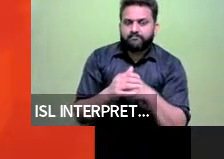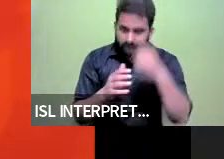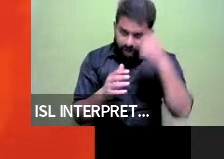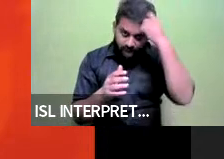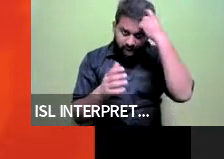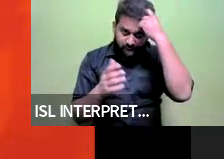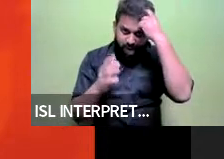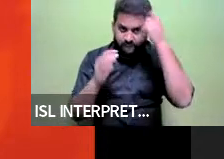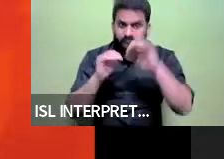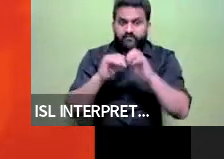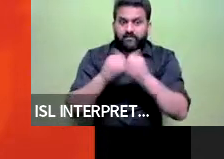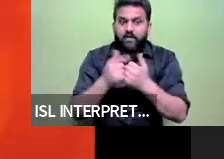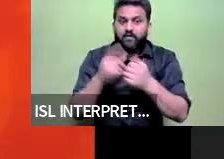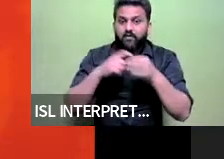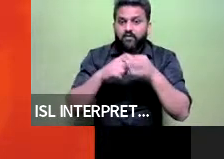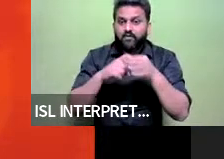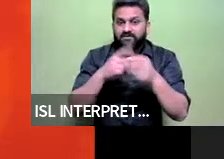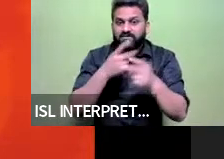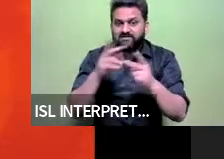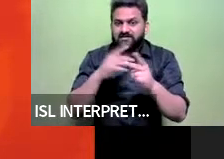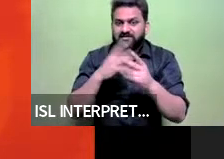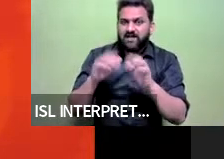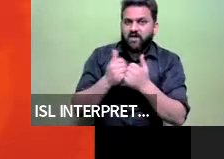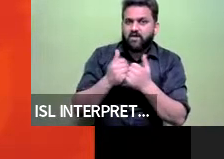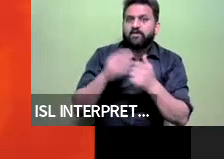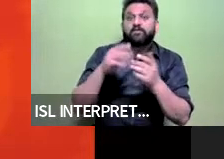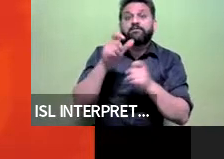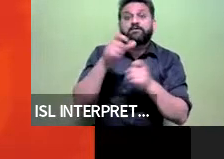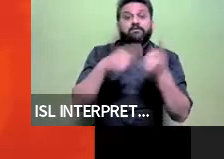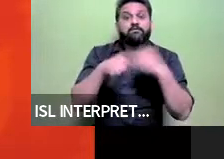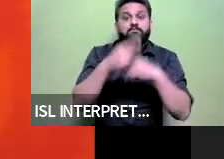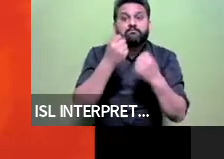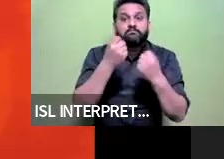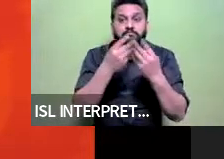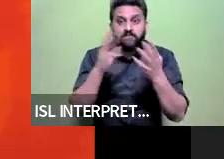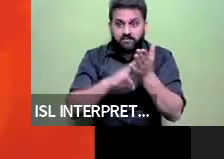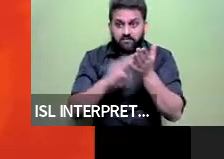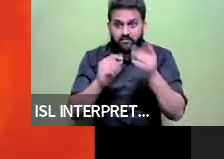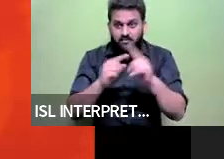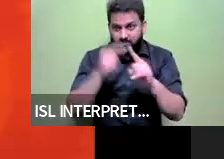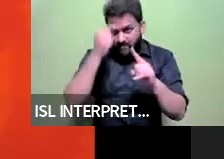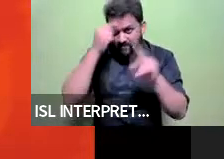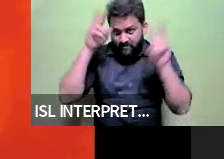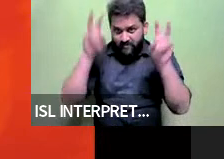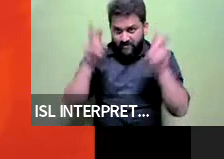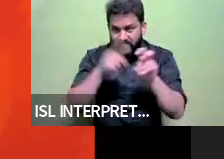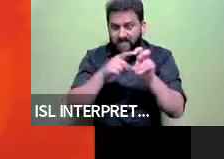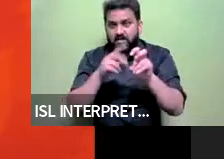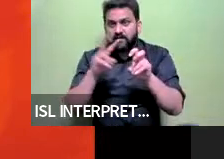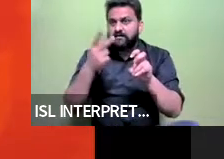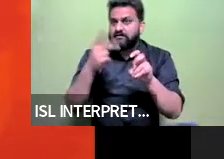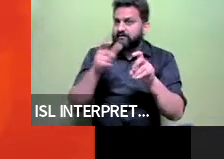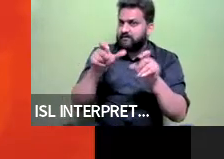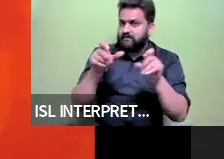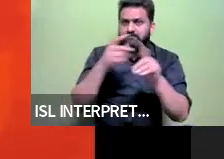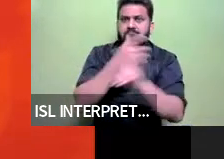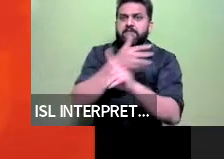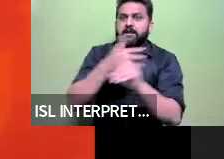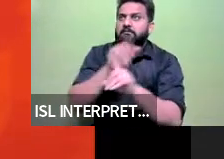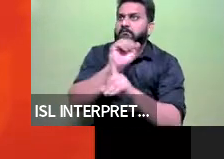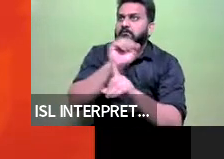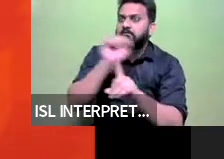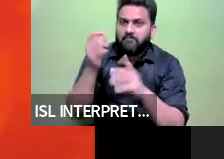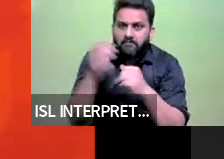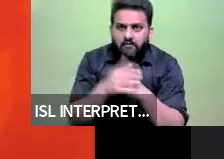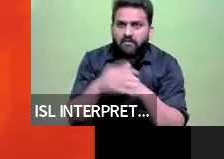How to deal with the question, because most of the people who are coming in the moot problem, they come from the different linguistic background,